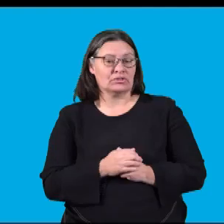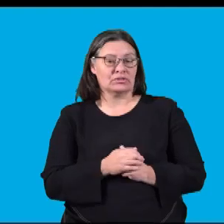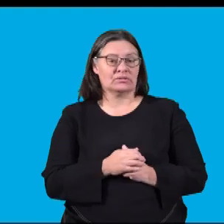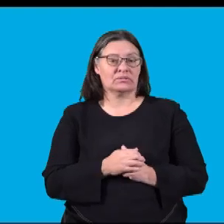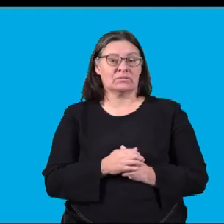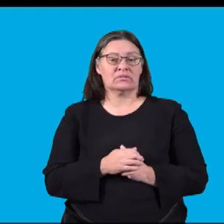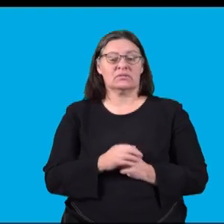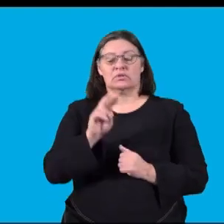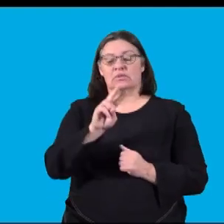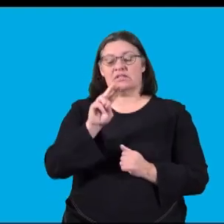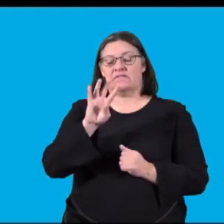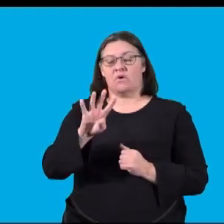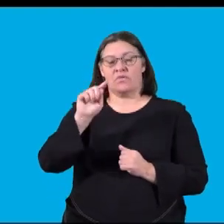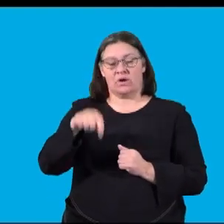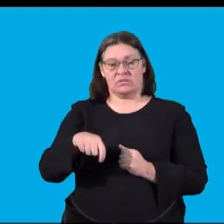was that?